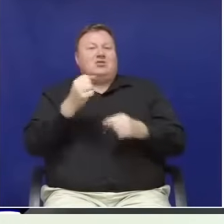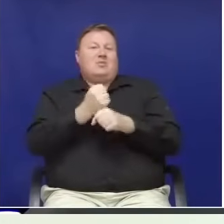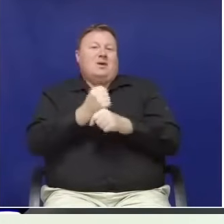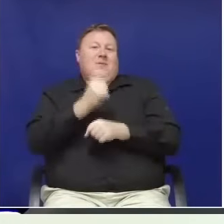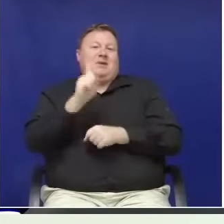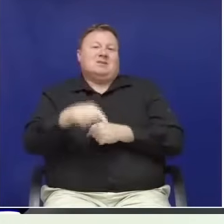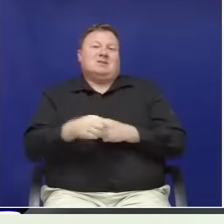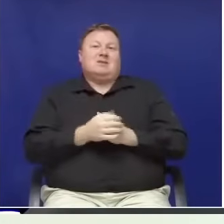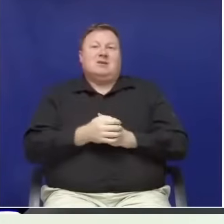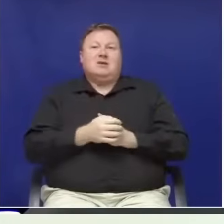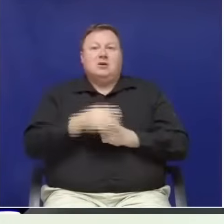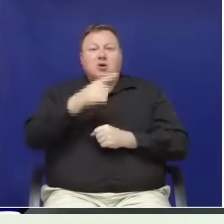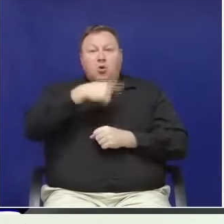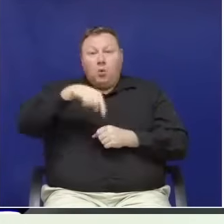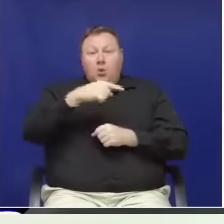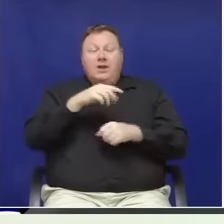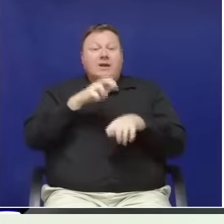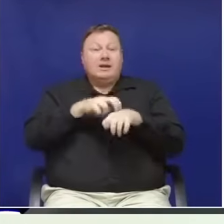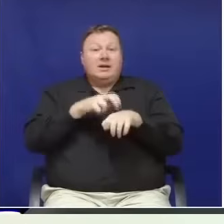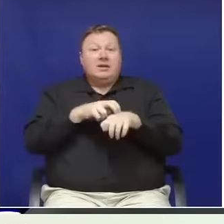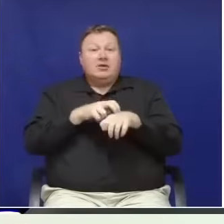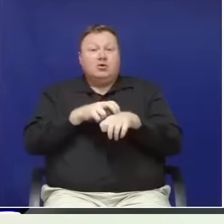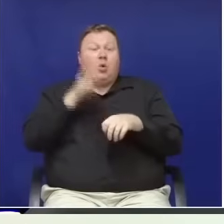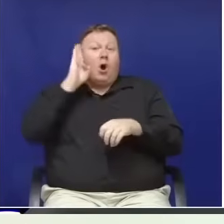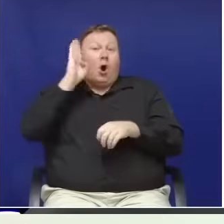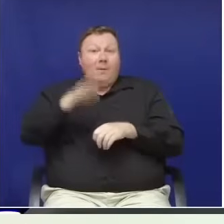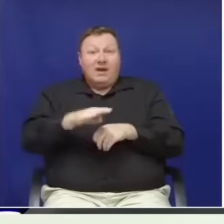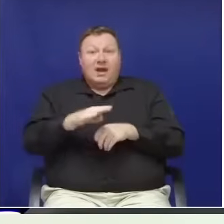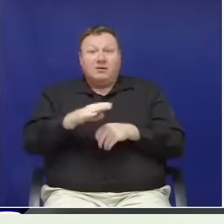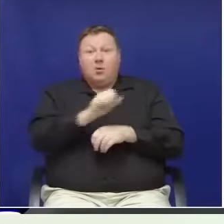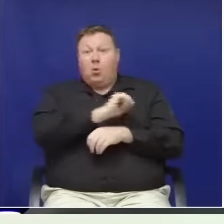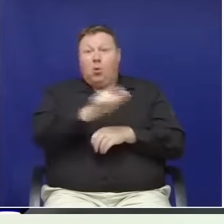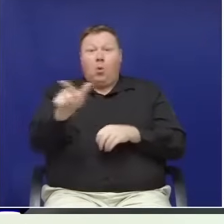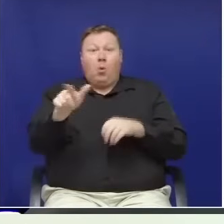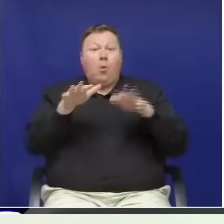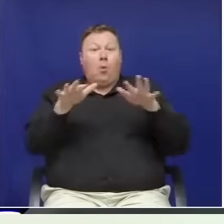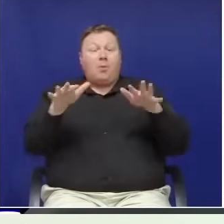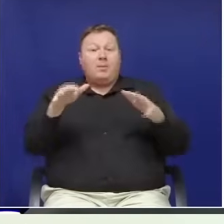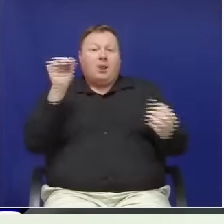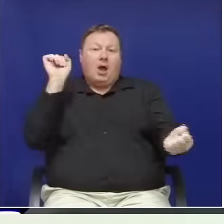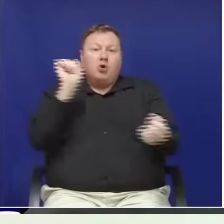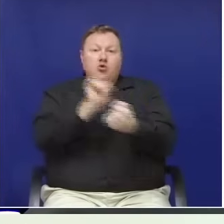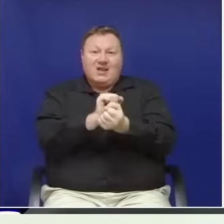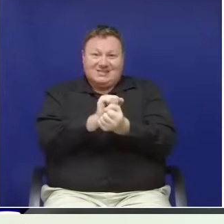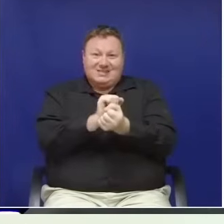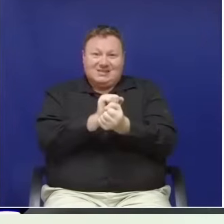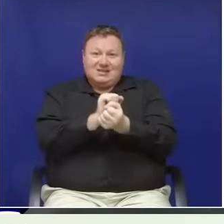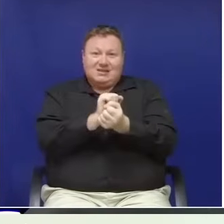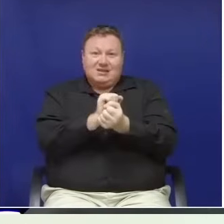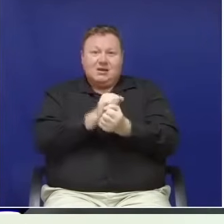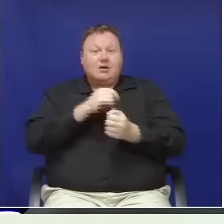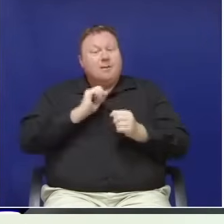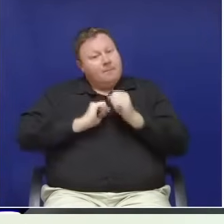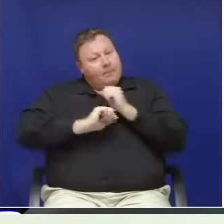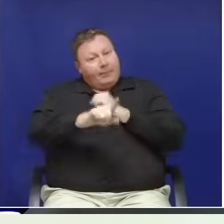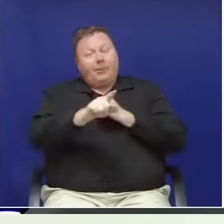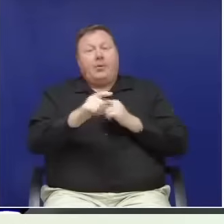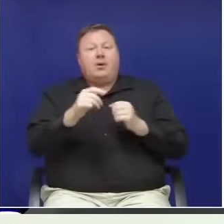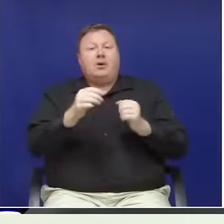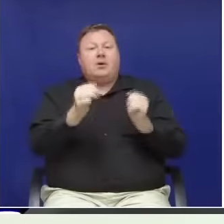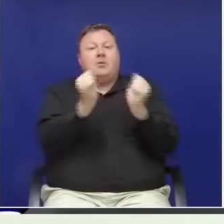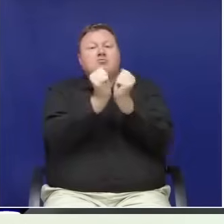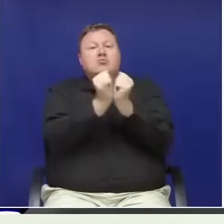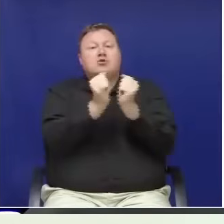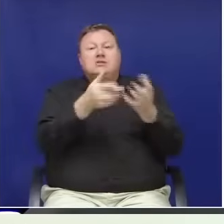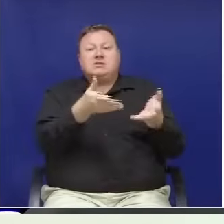have to accommodate all the people that are arrested and sent to correctional services.